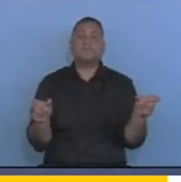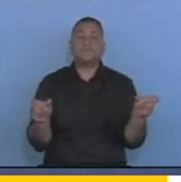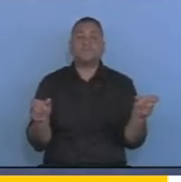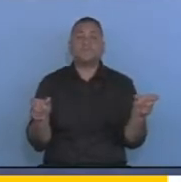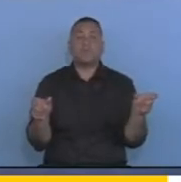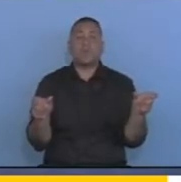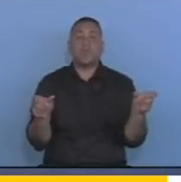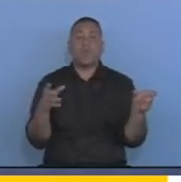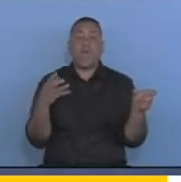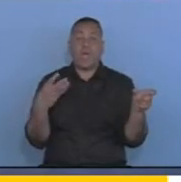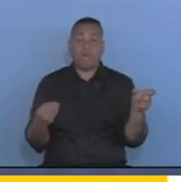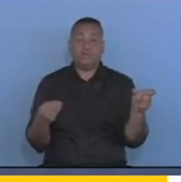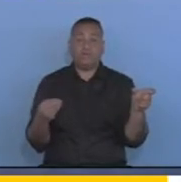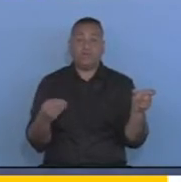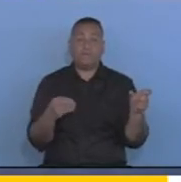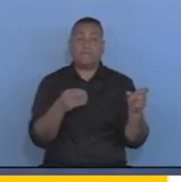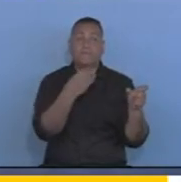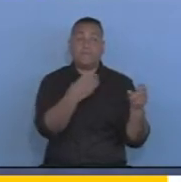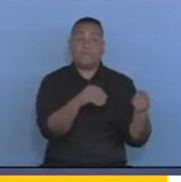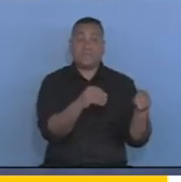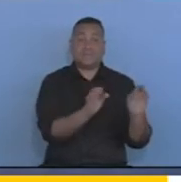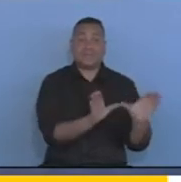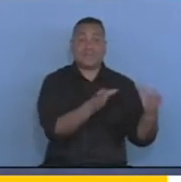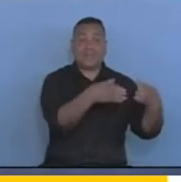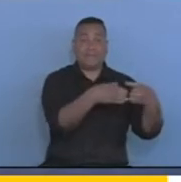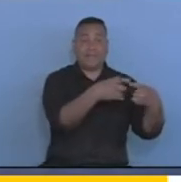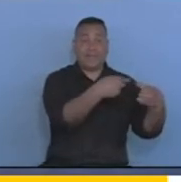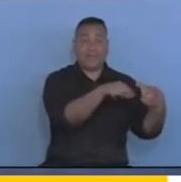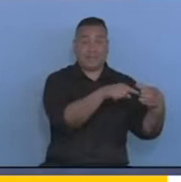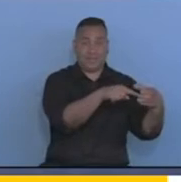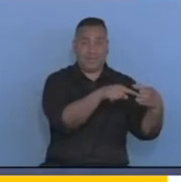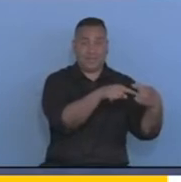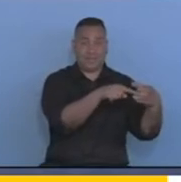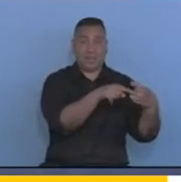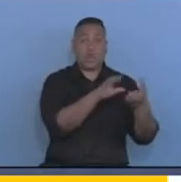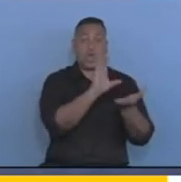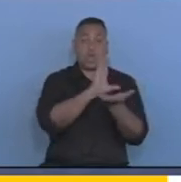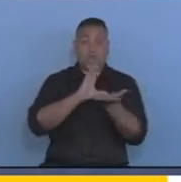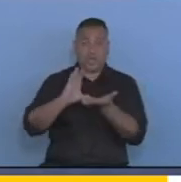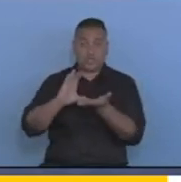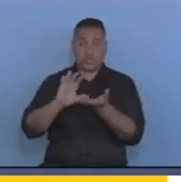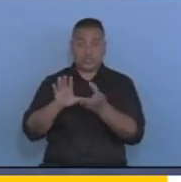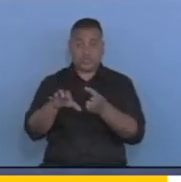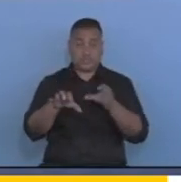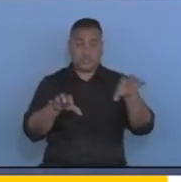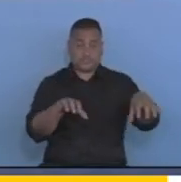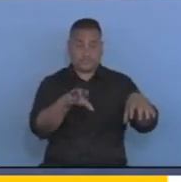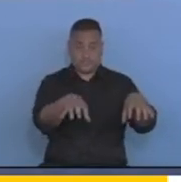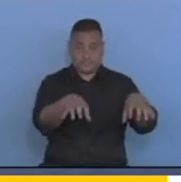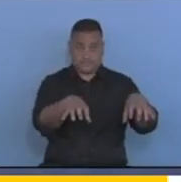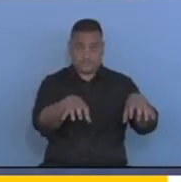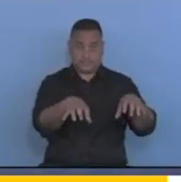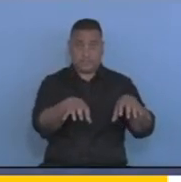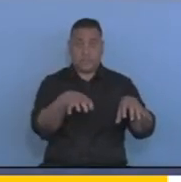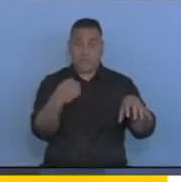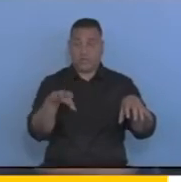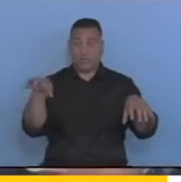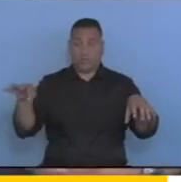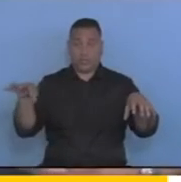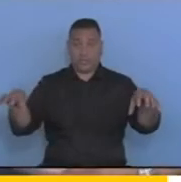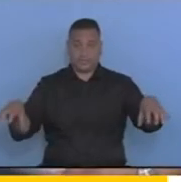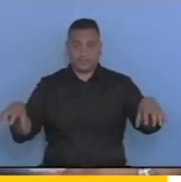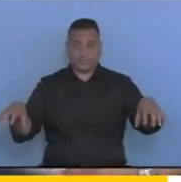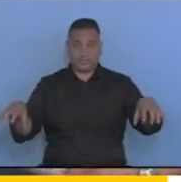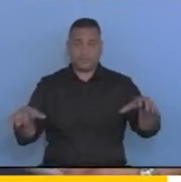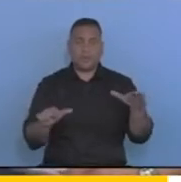employee, and then we also have the college. Okay. Those three parties plays a very important role on behalf of that